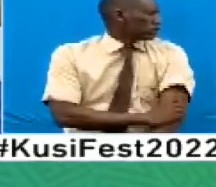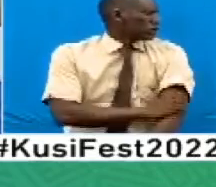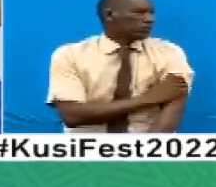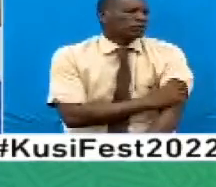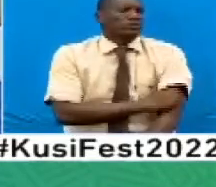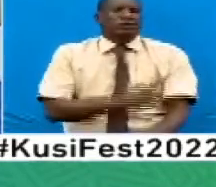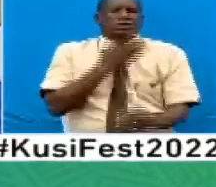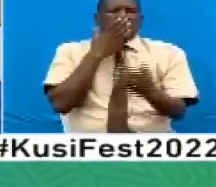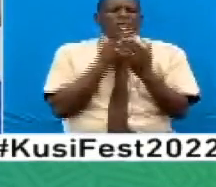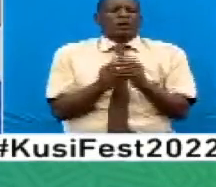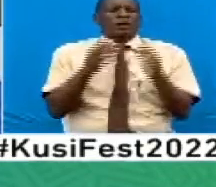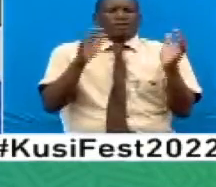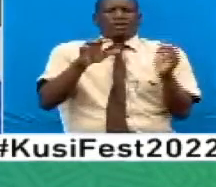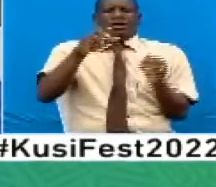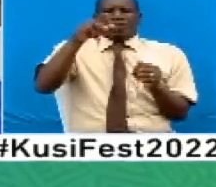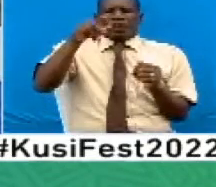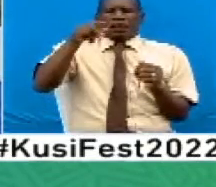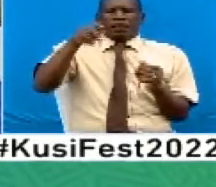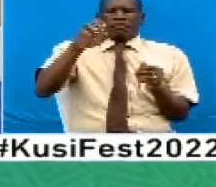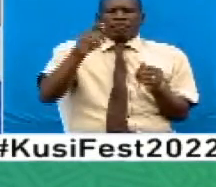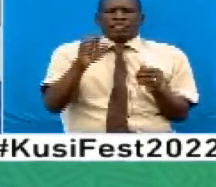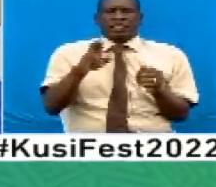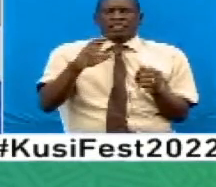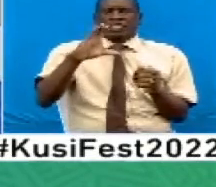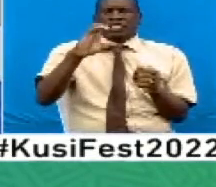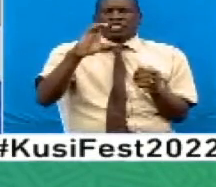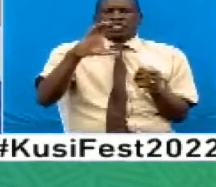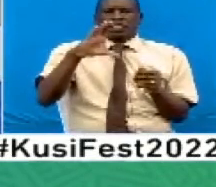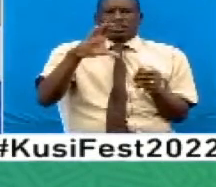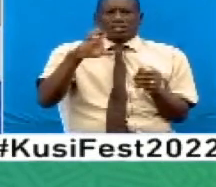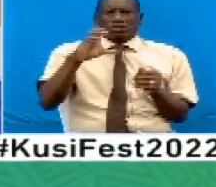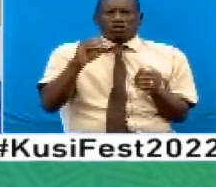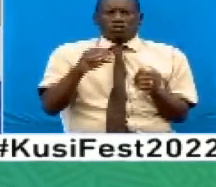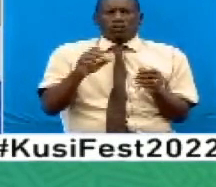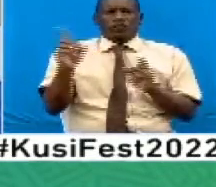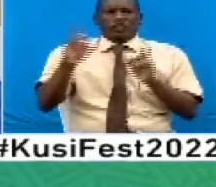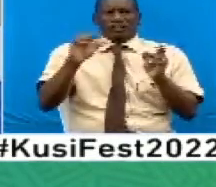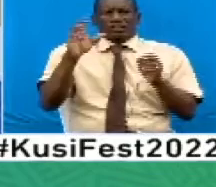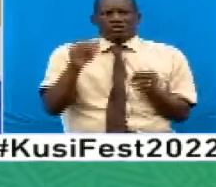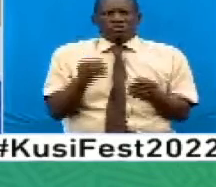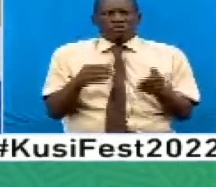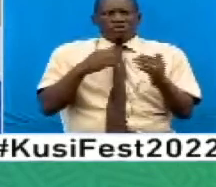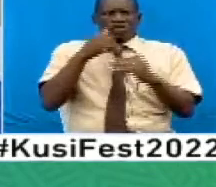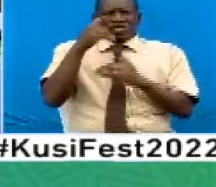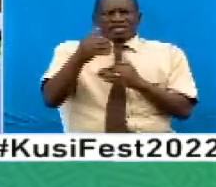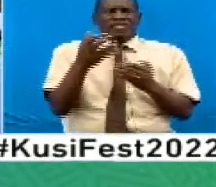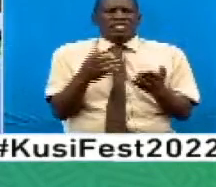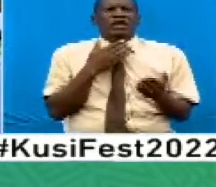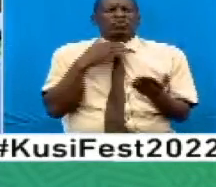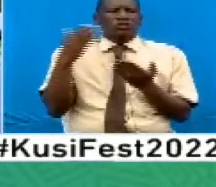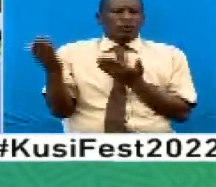Thank you so much, Peter Ndegwa. That's the Chief Executive Officer of Safaricom PLC. Next on stage, I'd like to